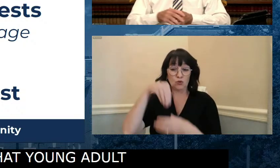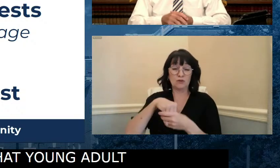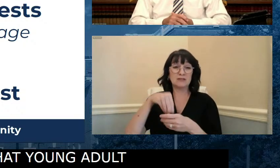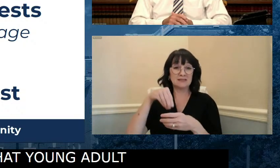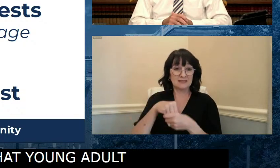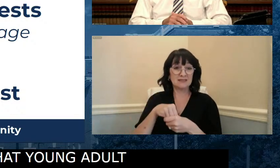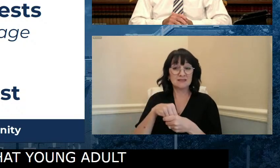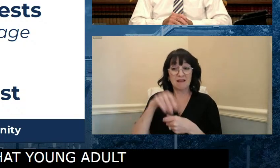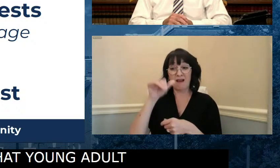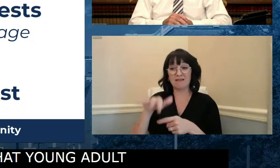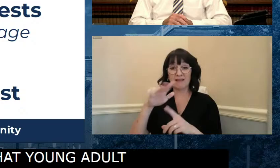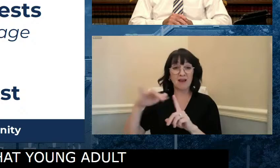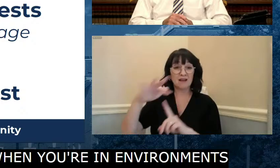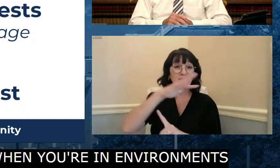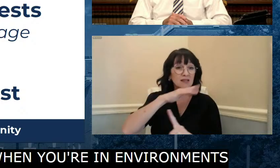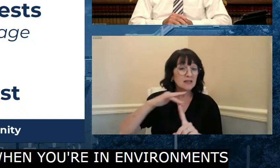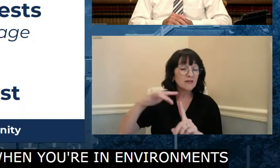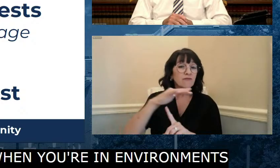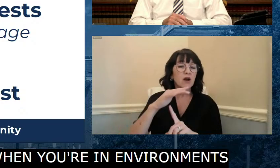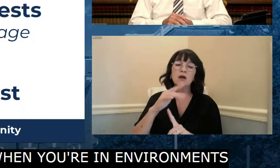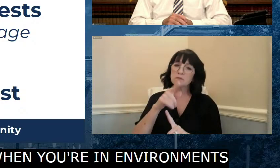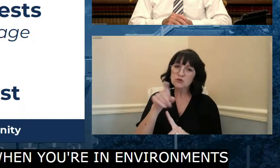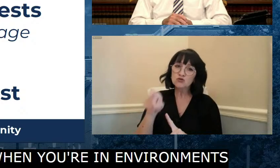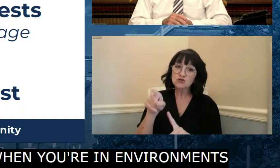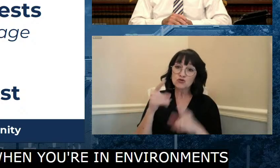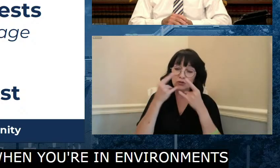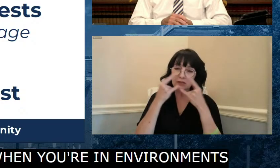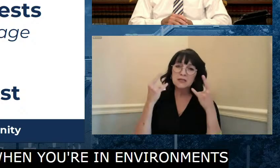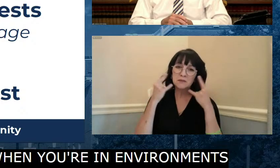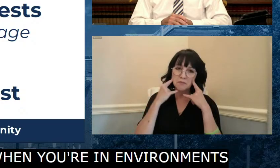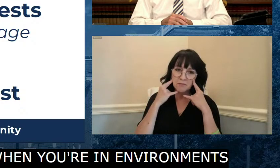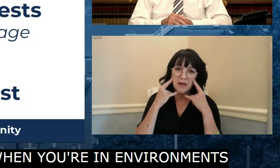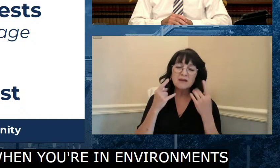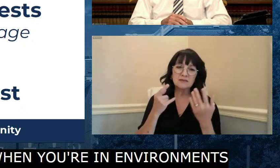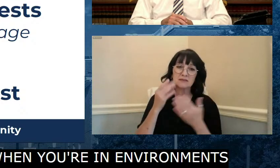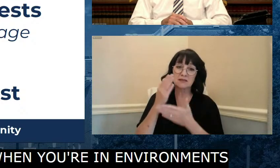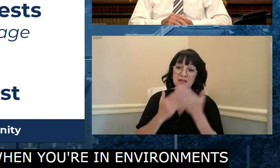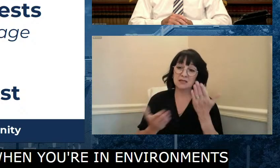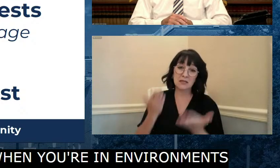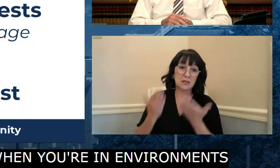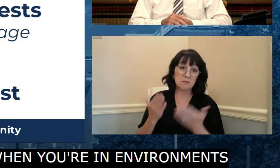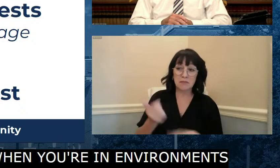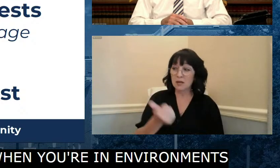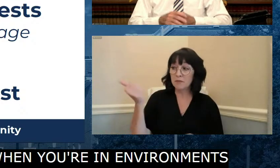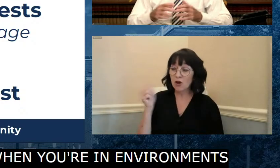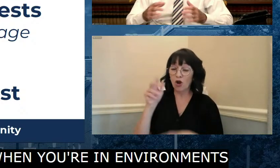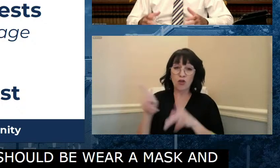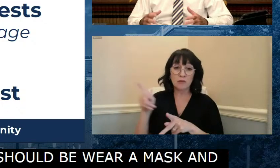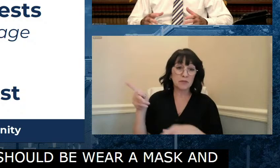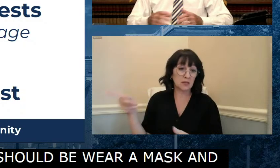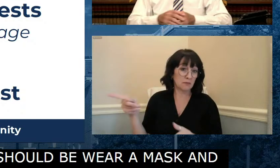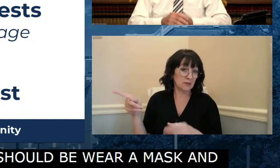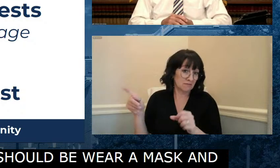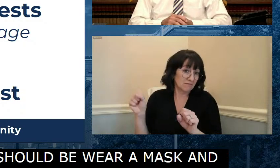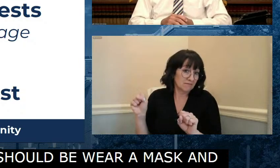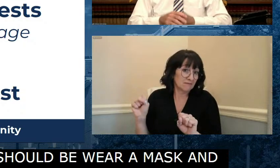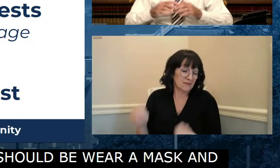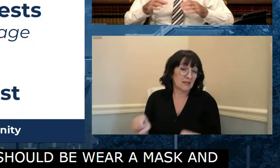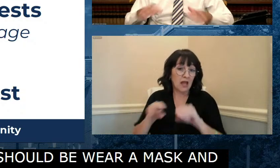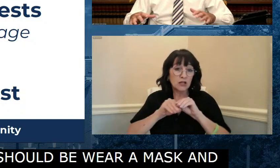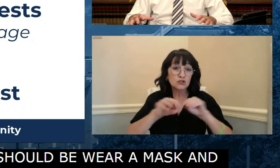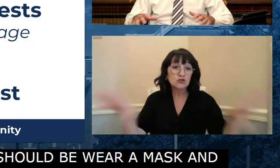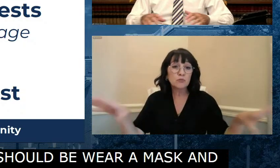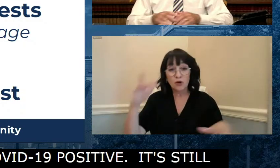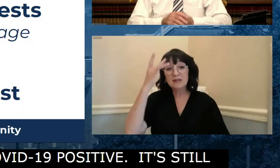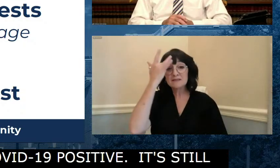environments, where you should be wearing a mask and you have others that might be COVID-19 positive. It's still out there at a